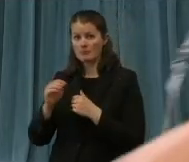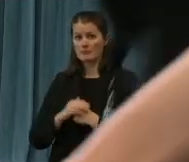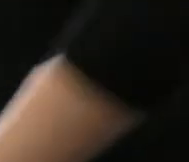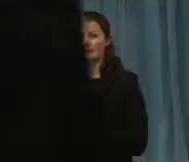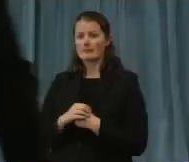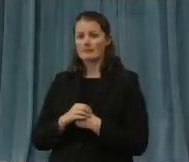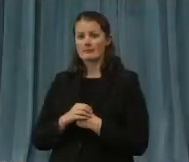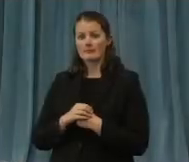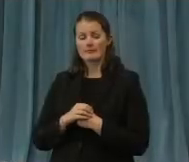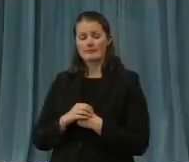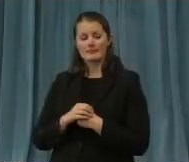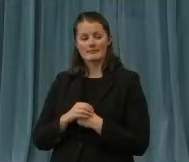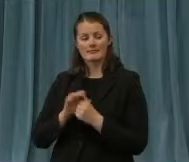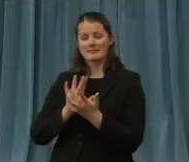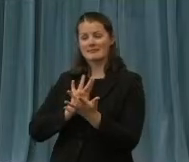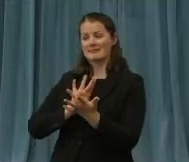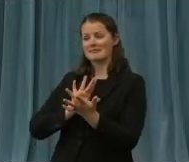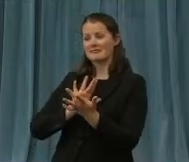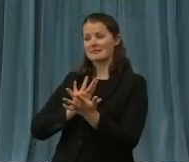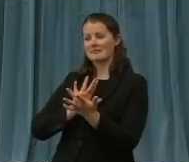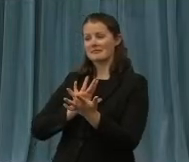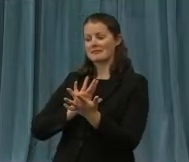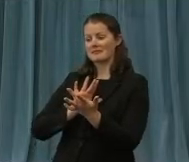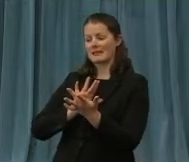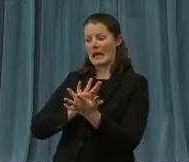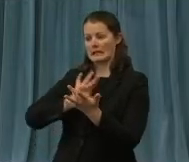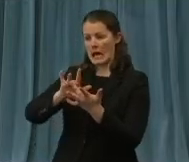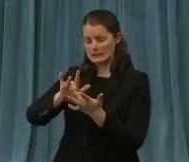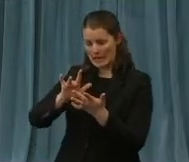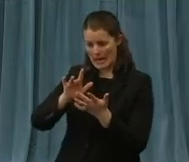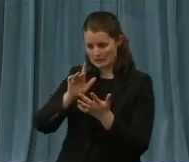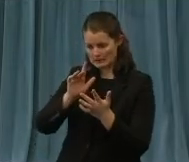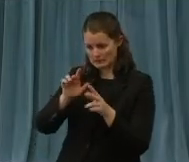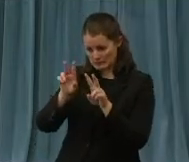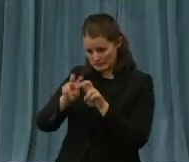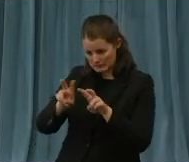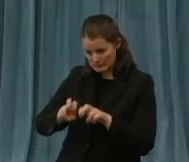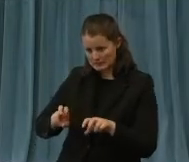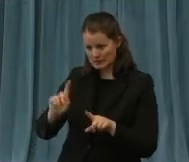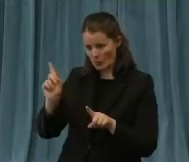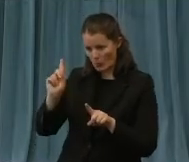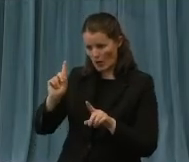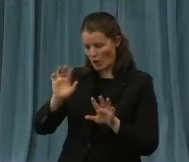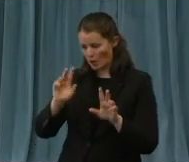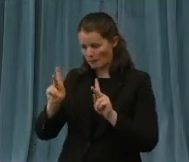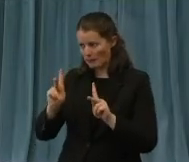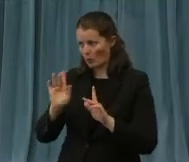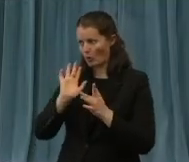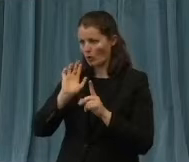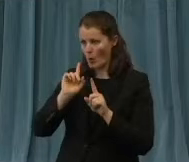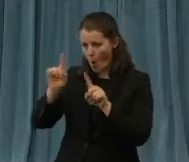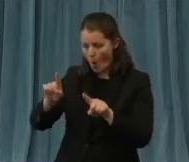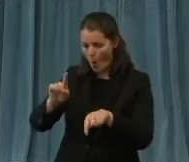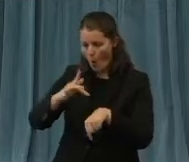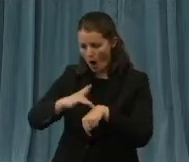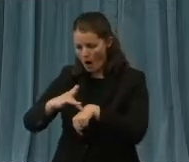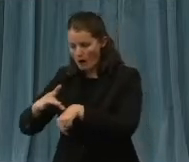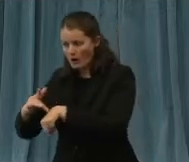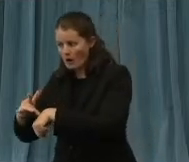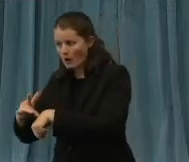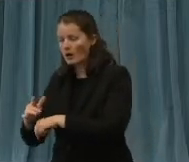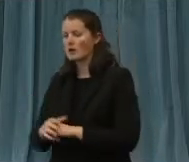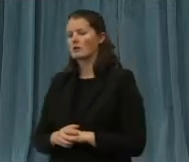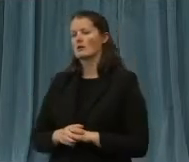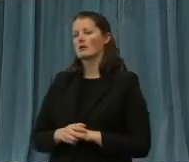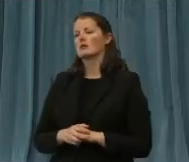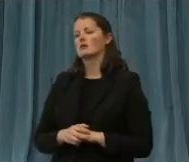we've always had contract tracing. I mean, the health department has done that, just not to the extent that we're going to need to do it now. We're working with the federal government